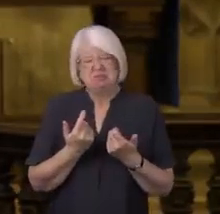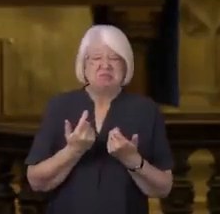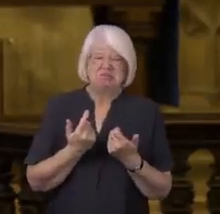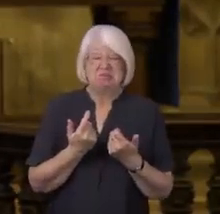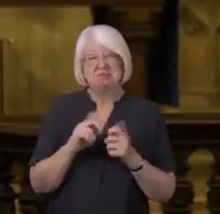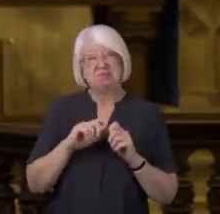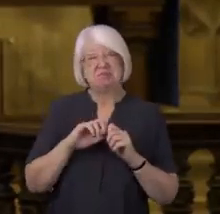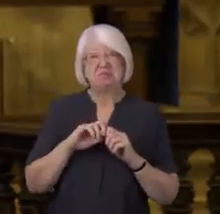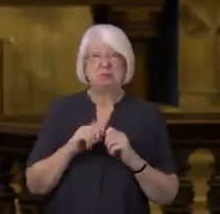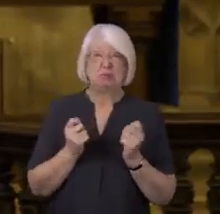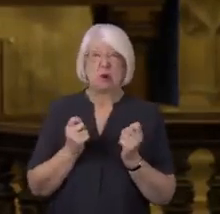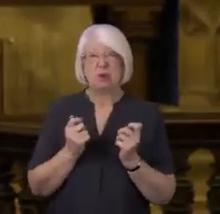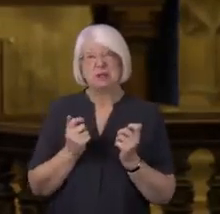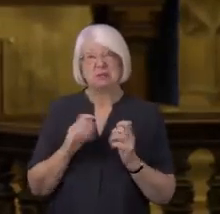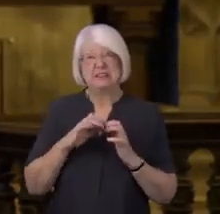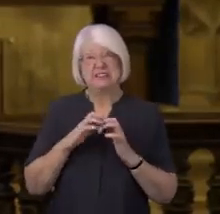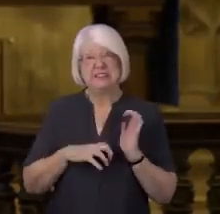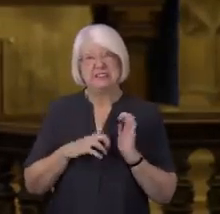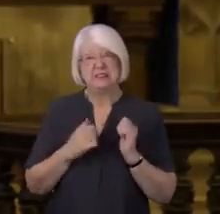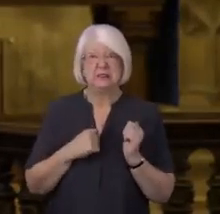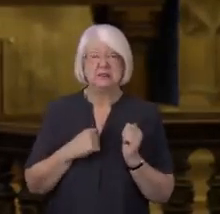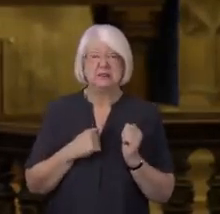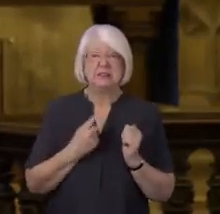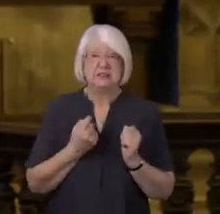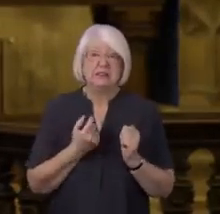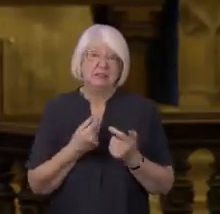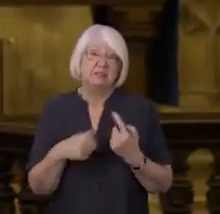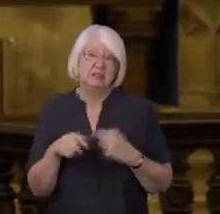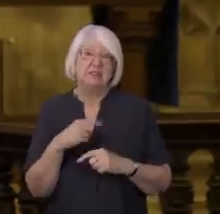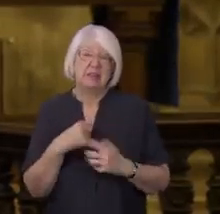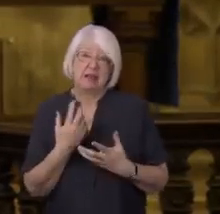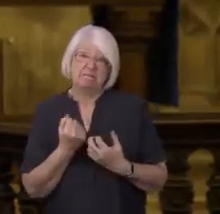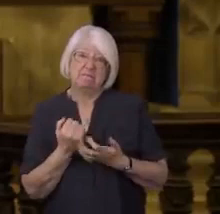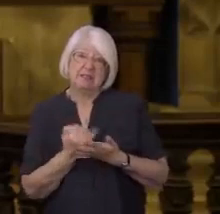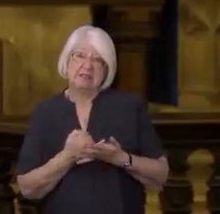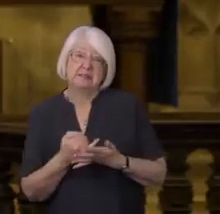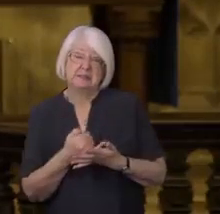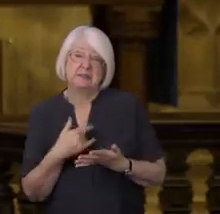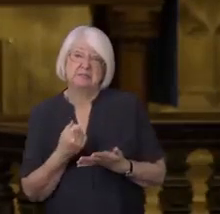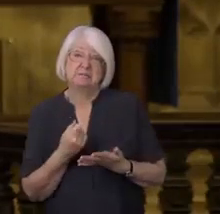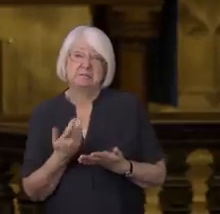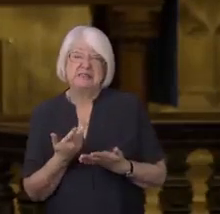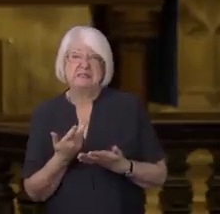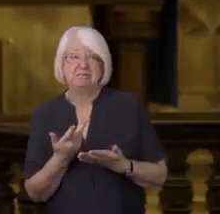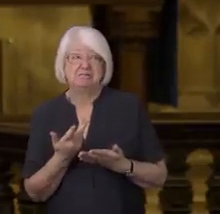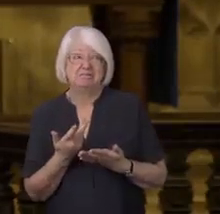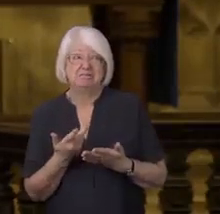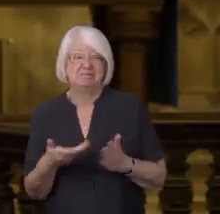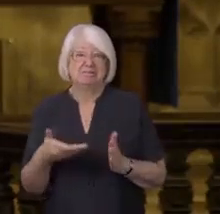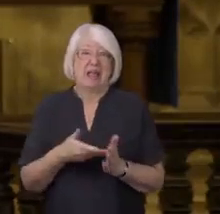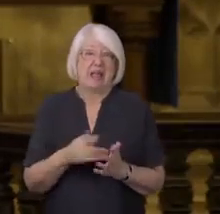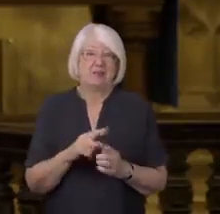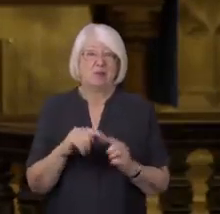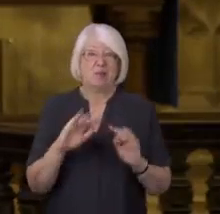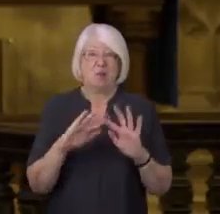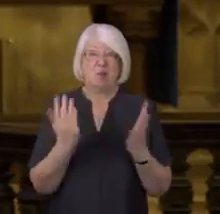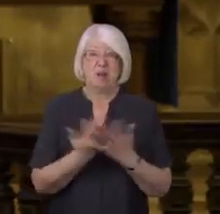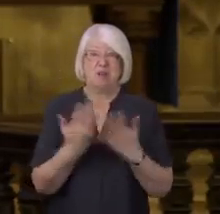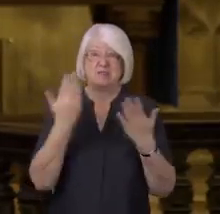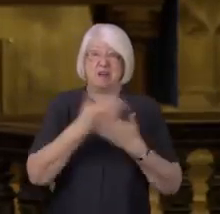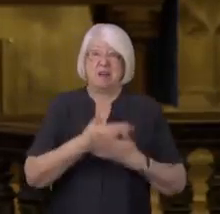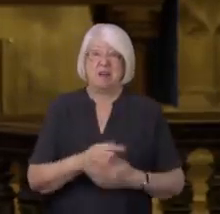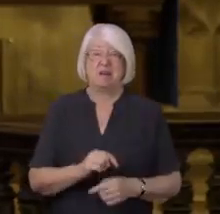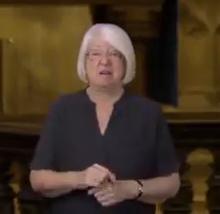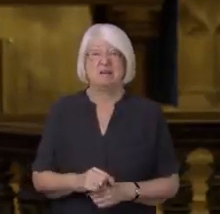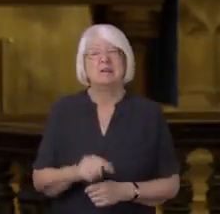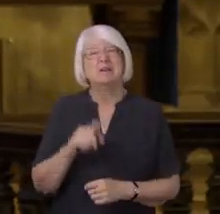Each of us has added to the world's darkness. So before we say sorry to God and join in with a